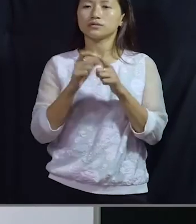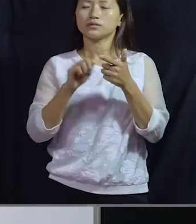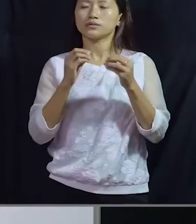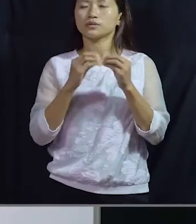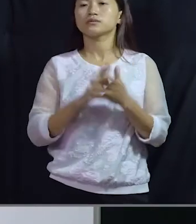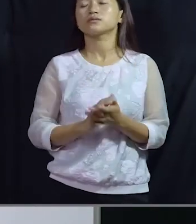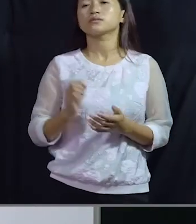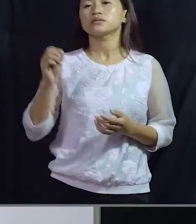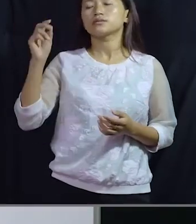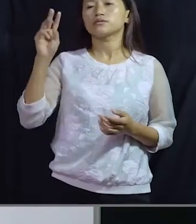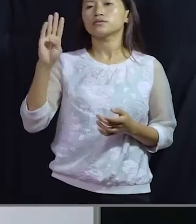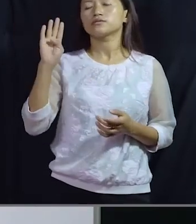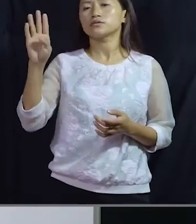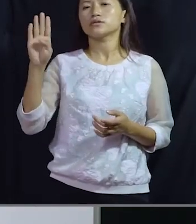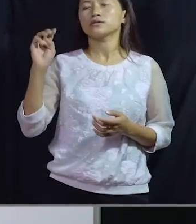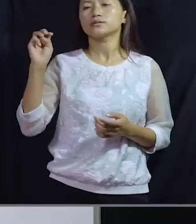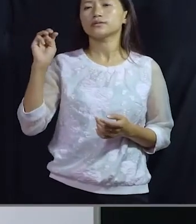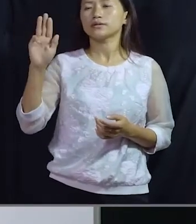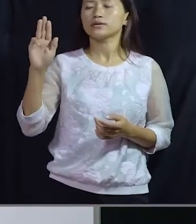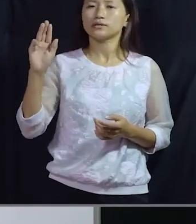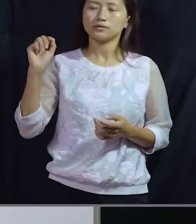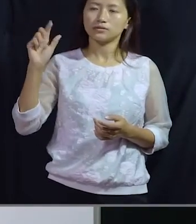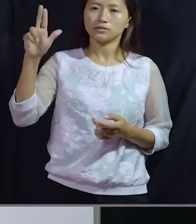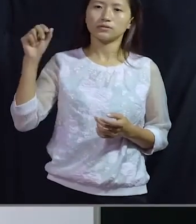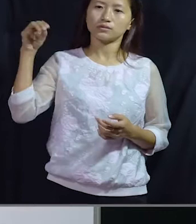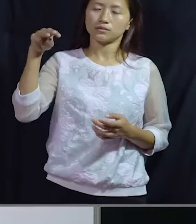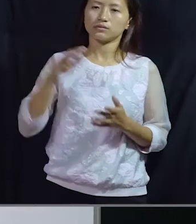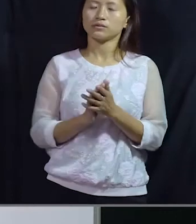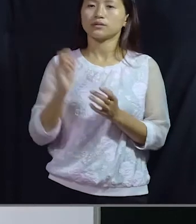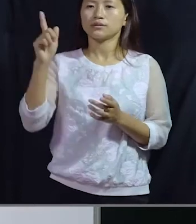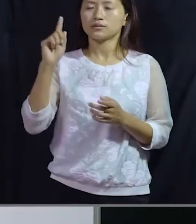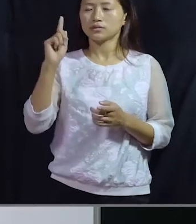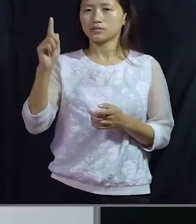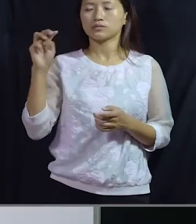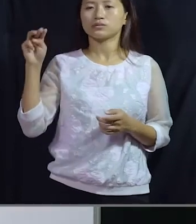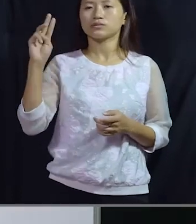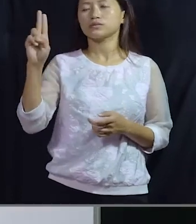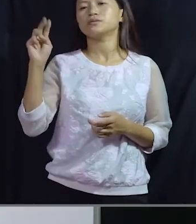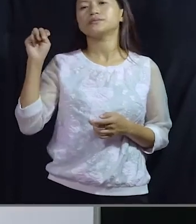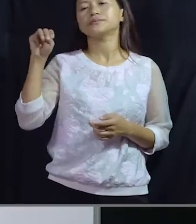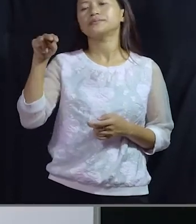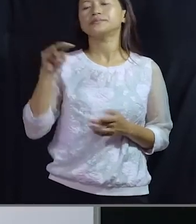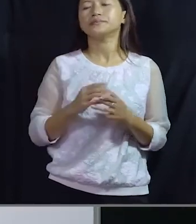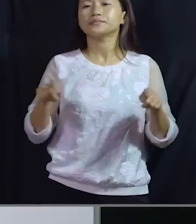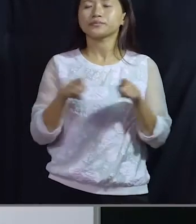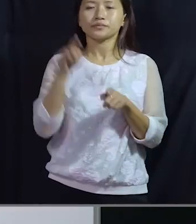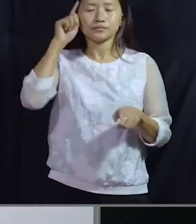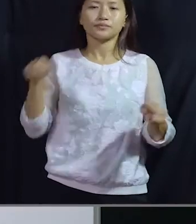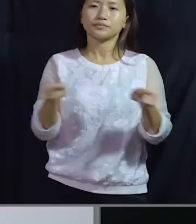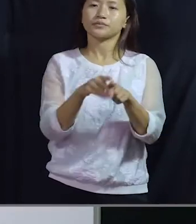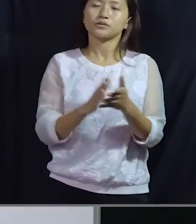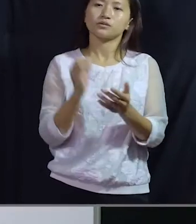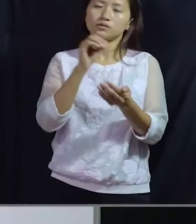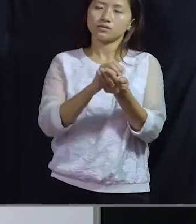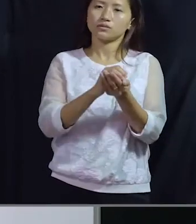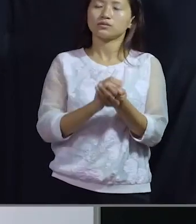24,000, plant and machinery 48,000, land and building rupees 1,200. It was agreed that